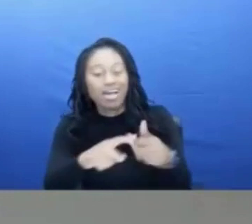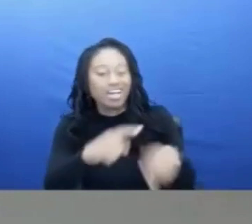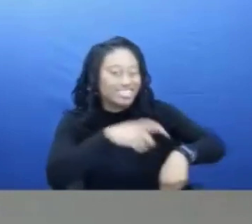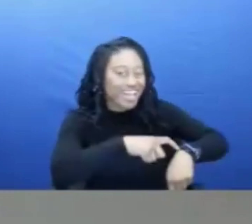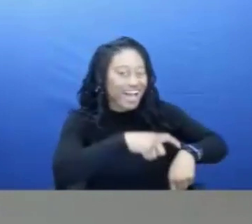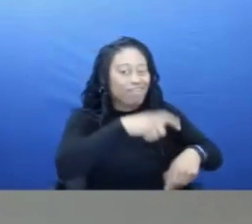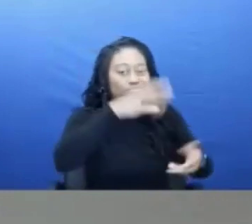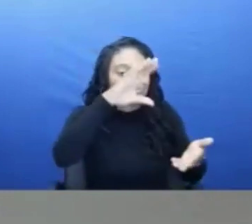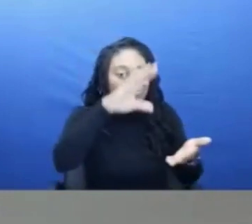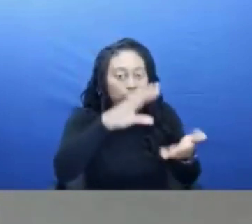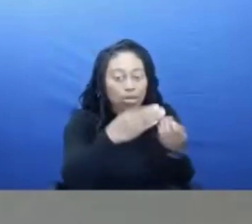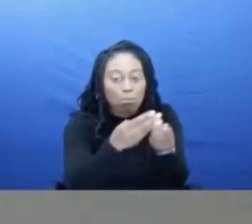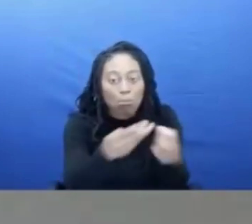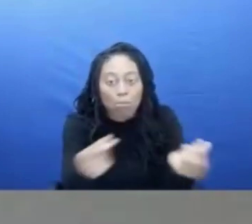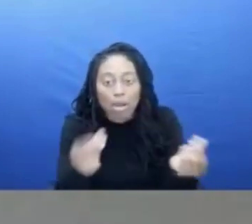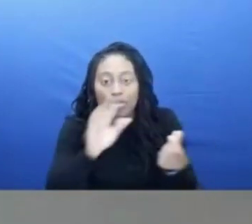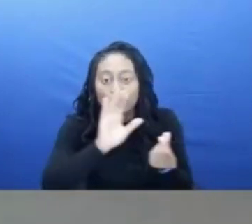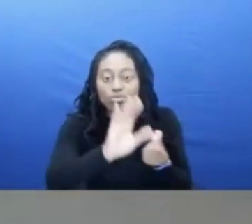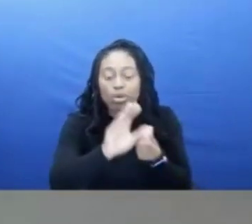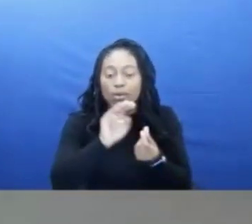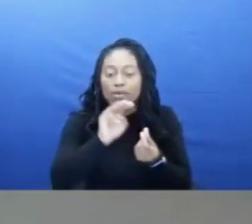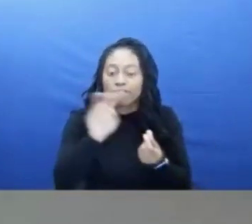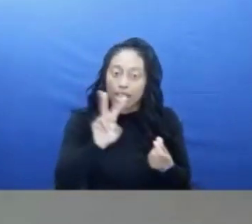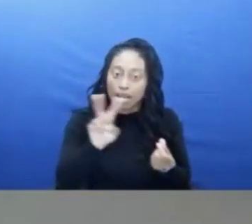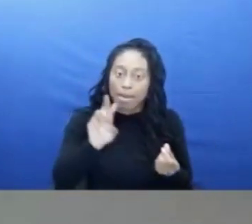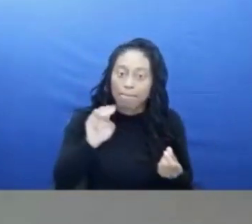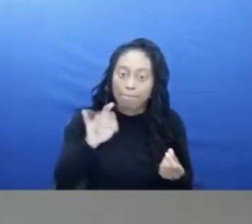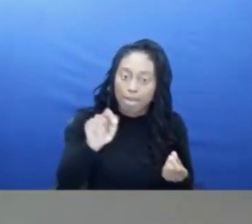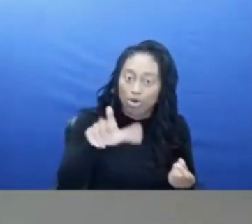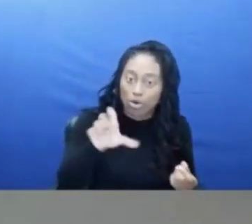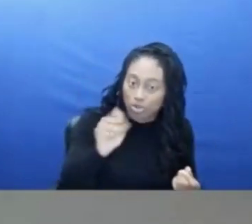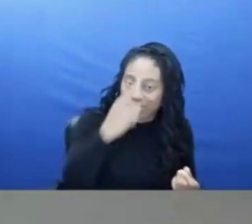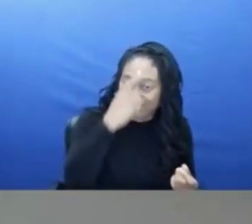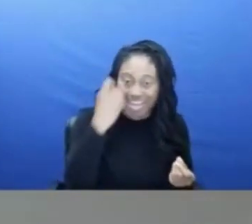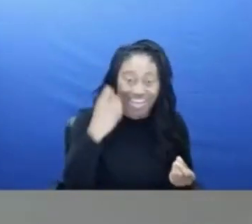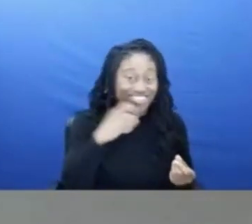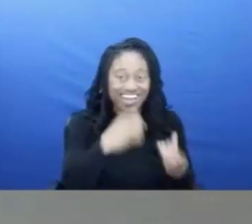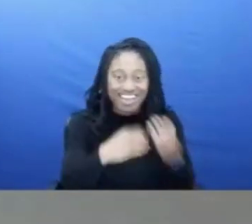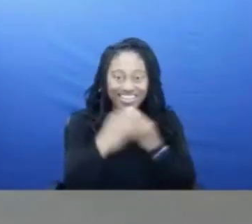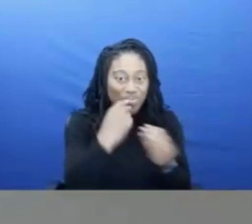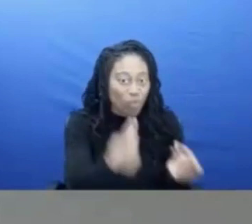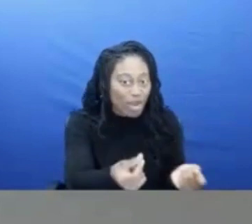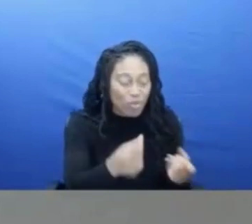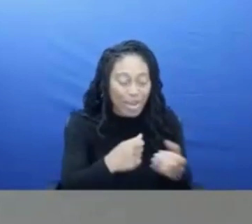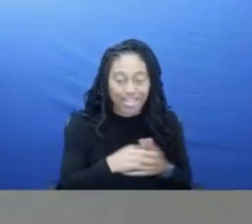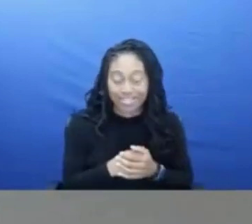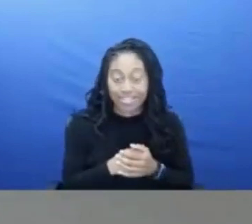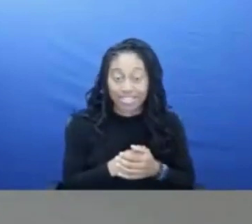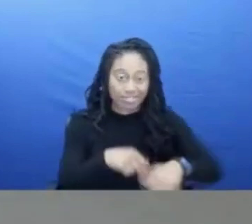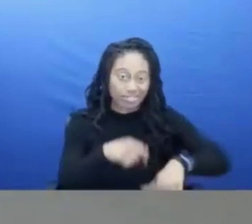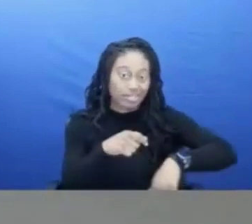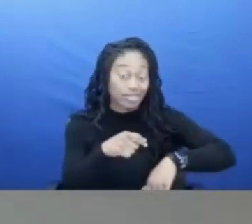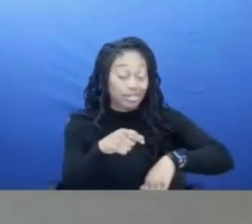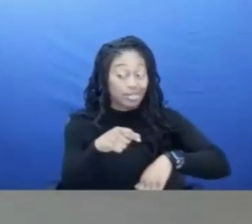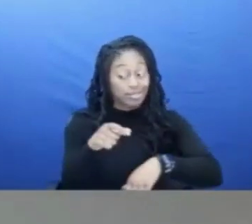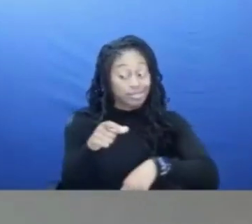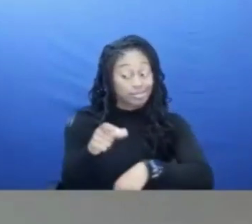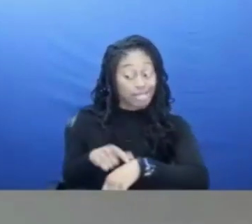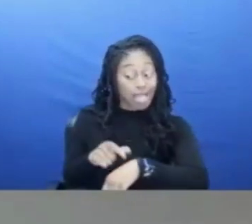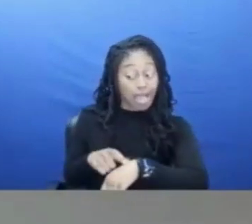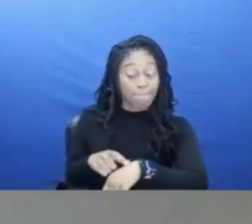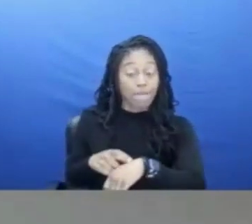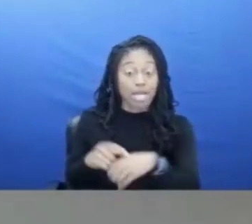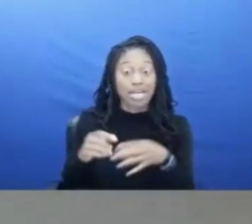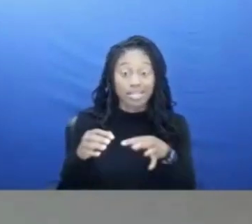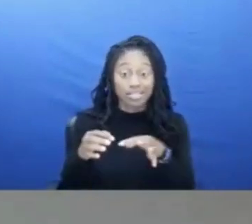home. So you can lose some of those vitamin and minerals in just the storage time, and you lose that sort of time